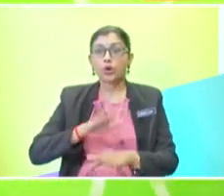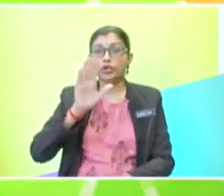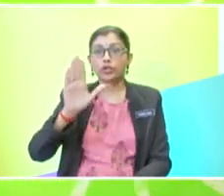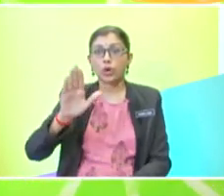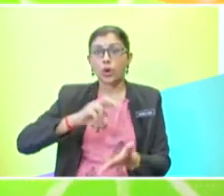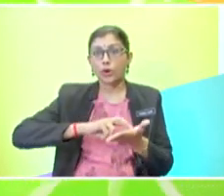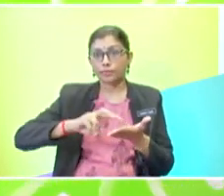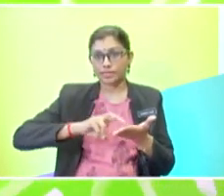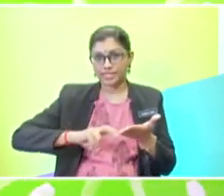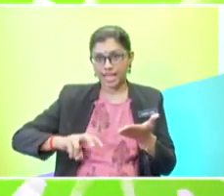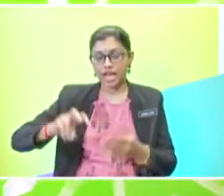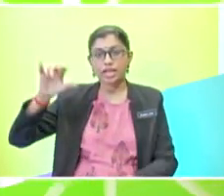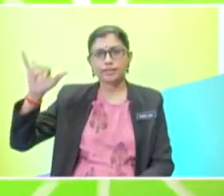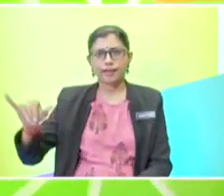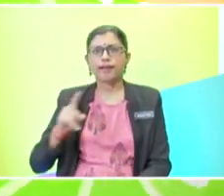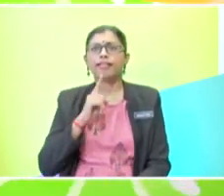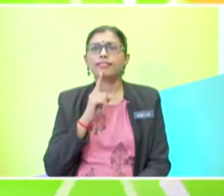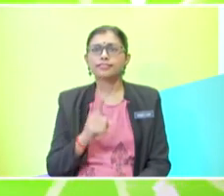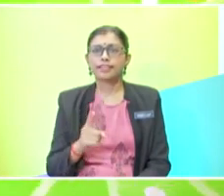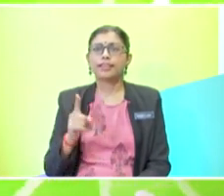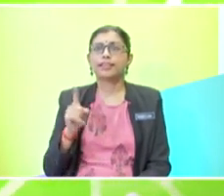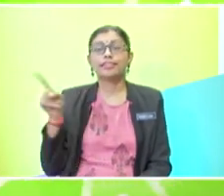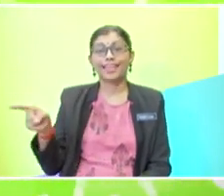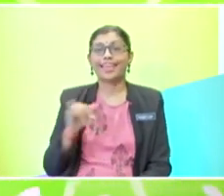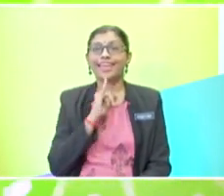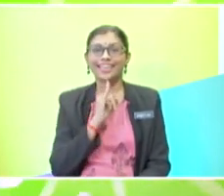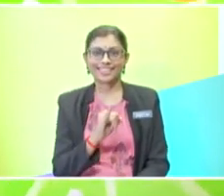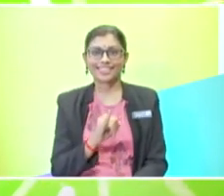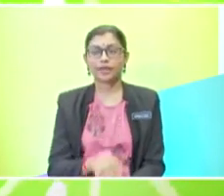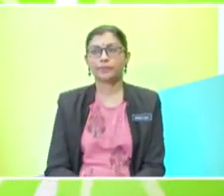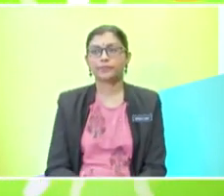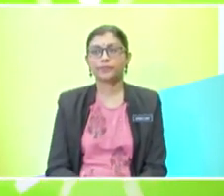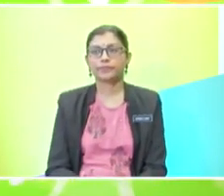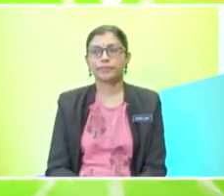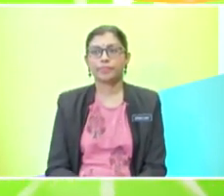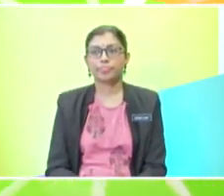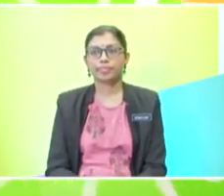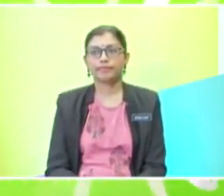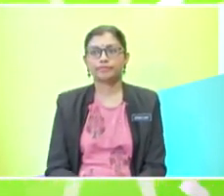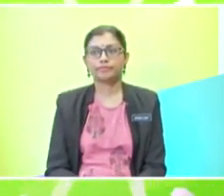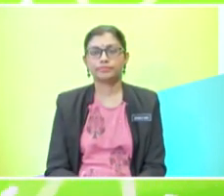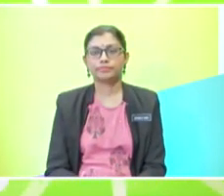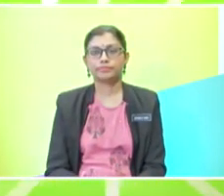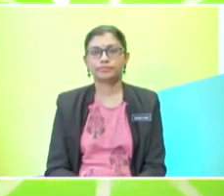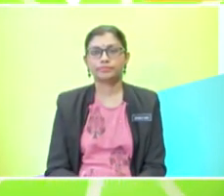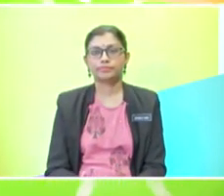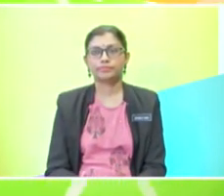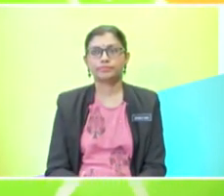Falah? Yes, there is. Good, well done. Now let's go with Ryan.